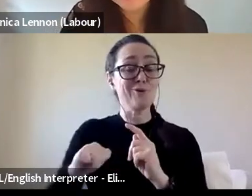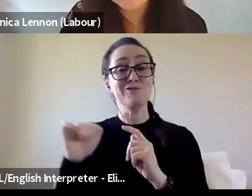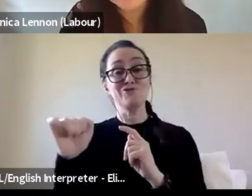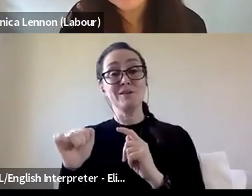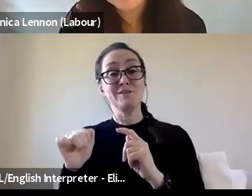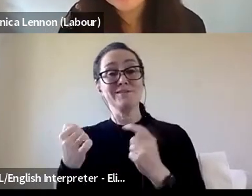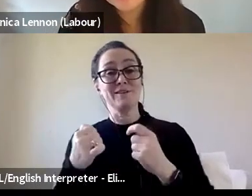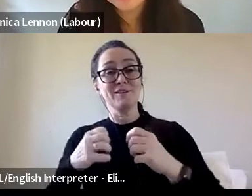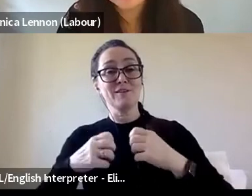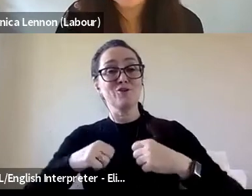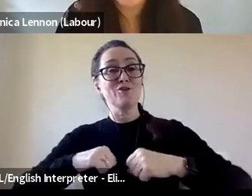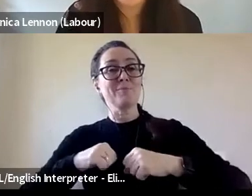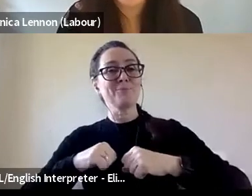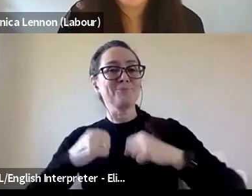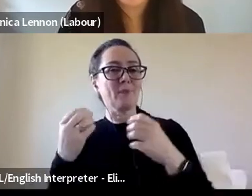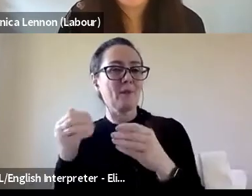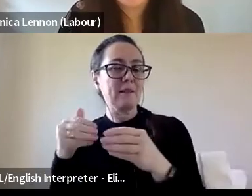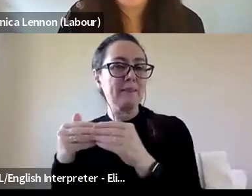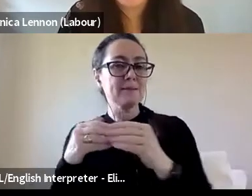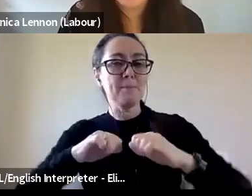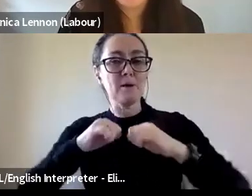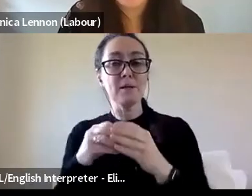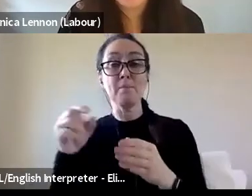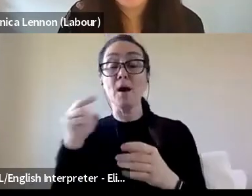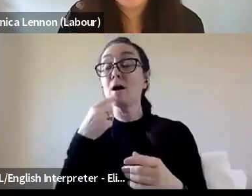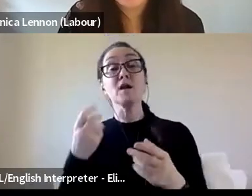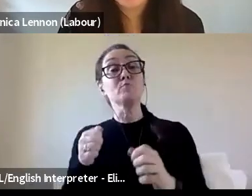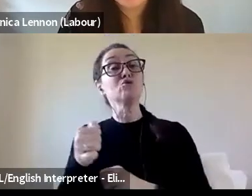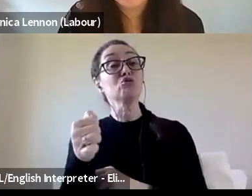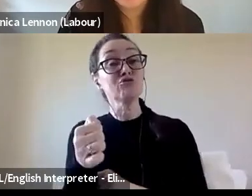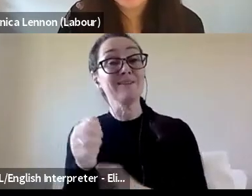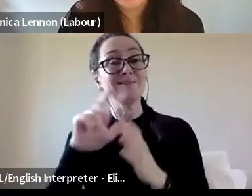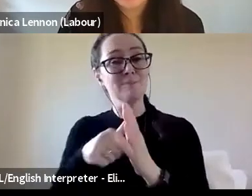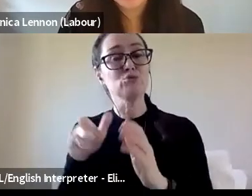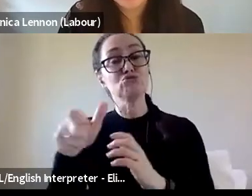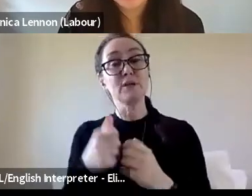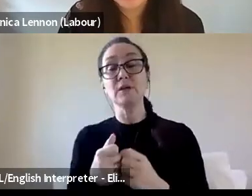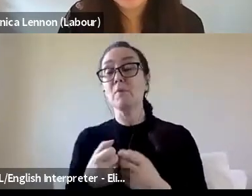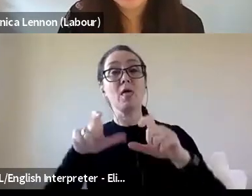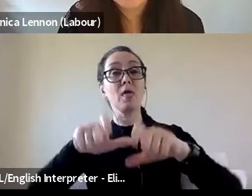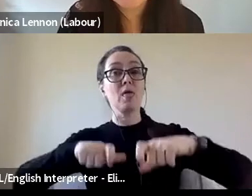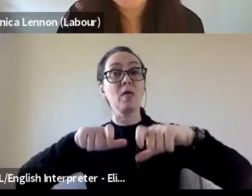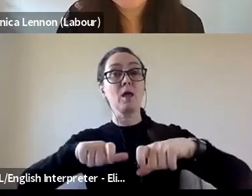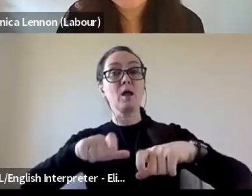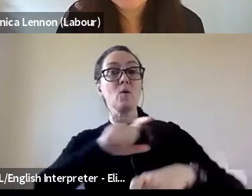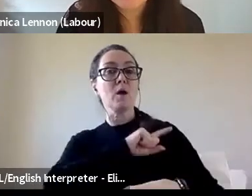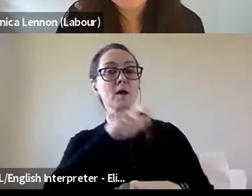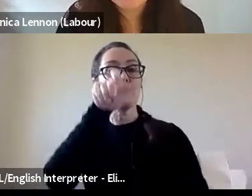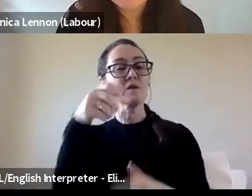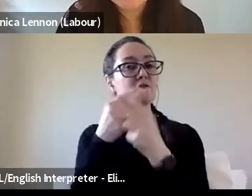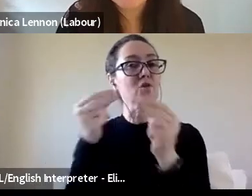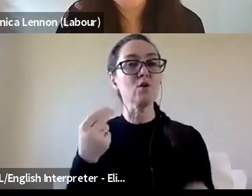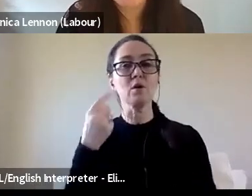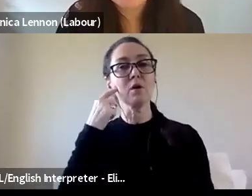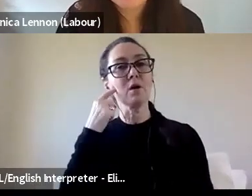the train and being stranded because somebody's forgotten to come and help her off it at midnight in King's Cross, places like